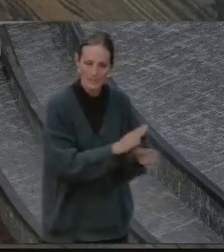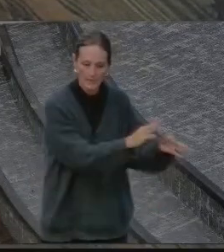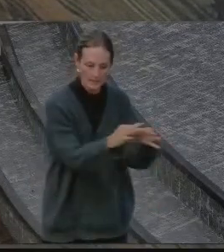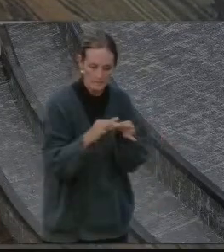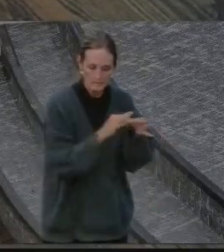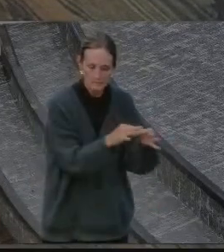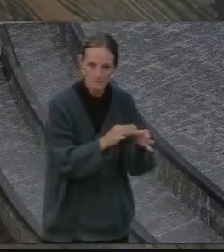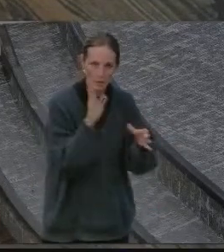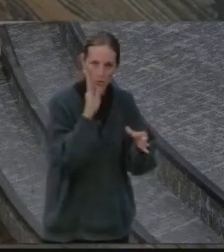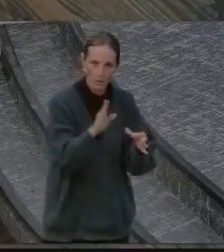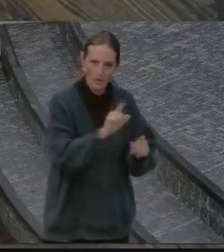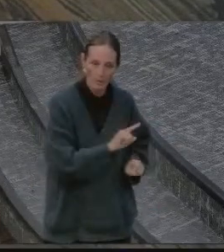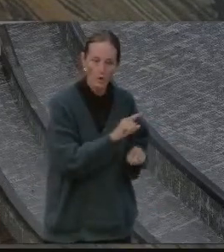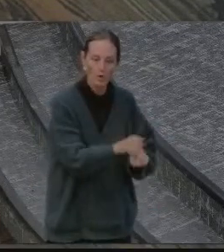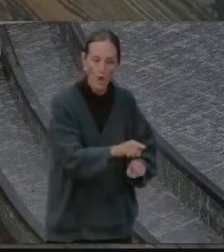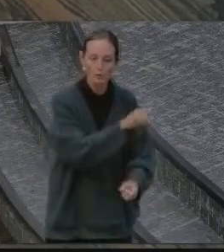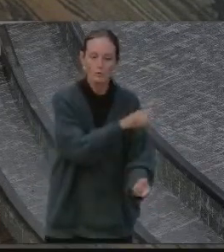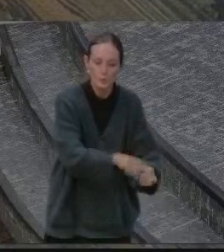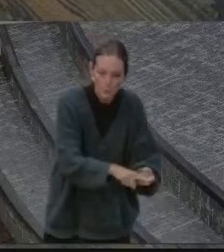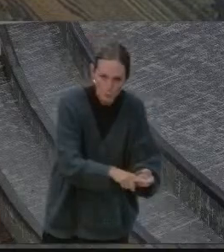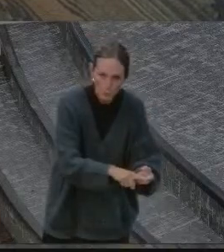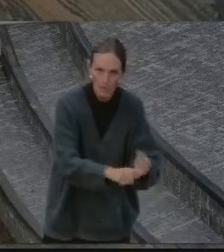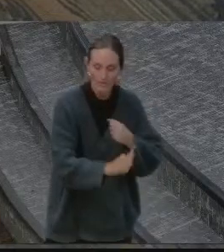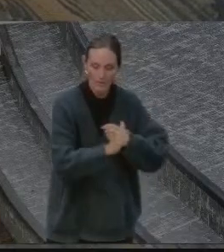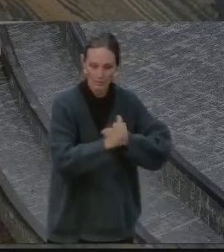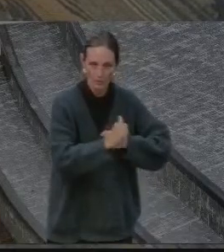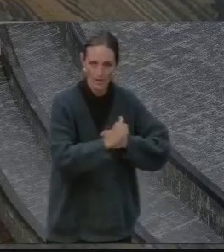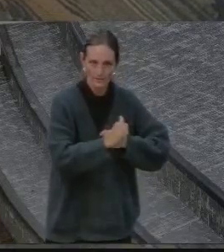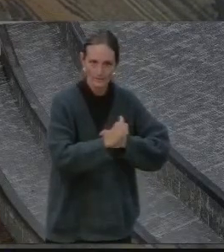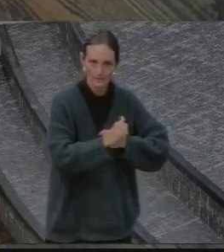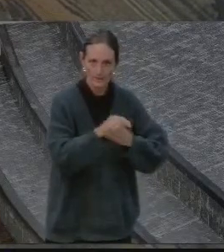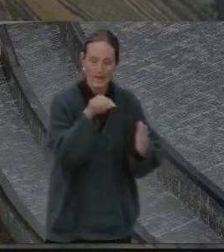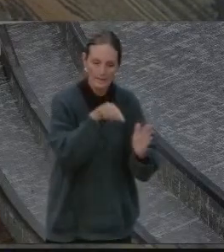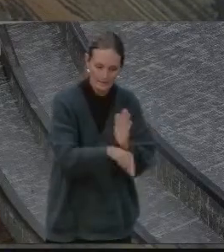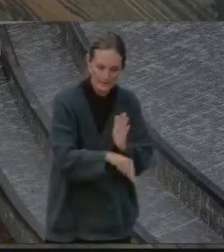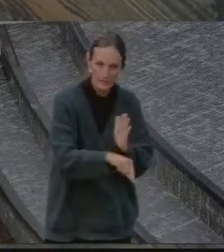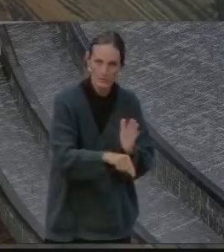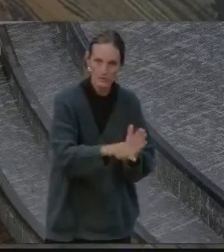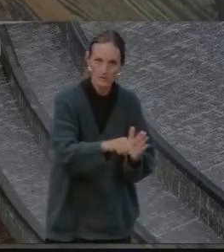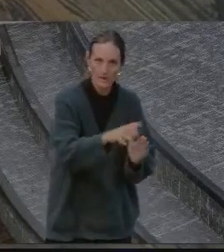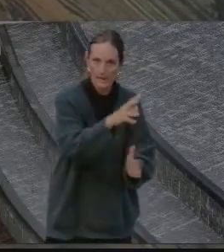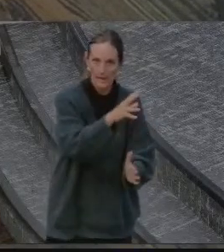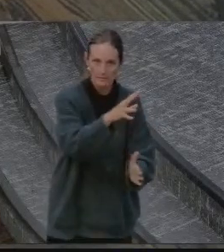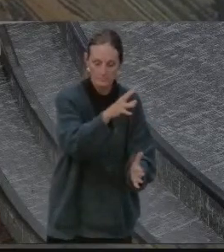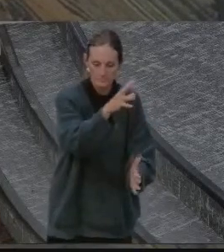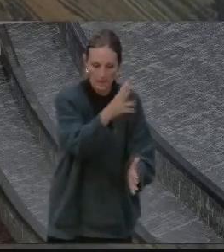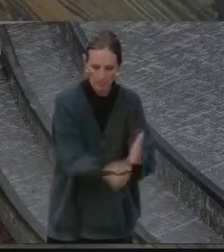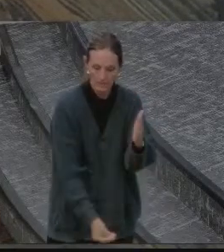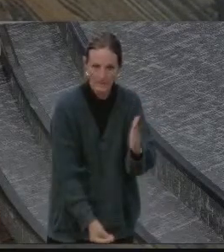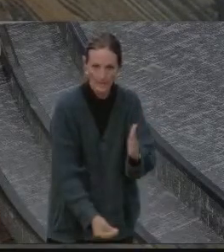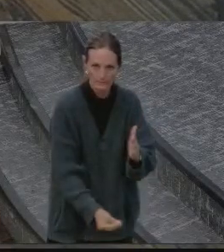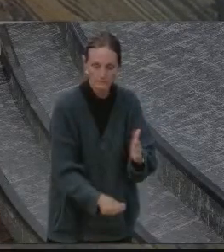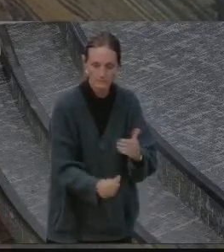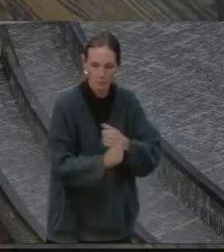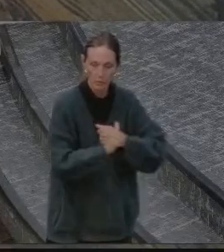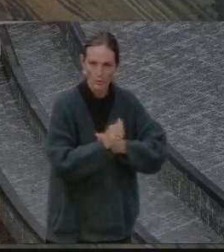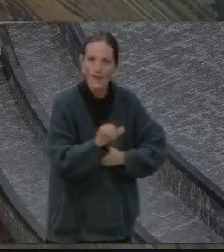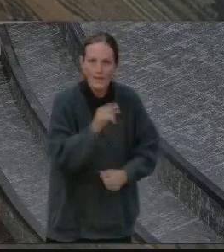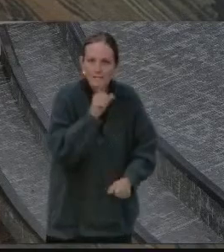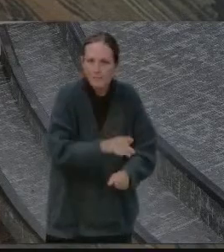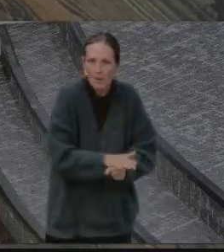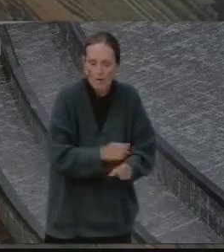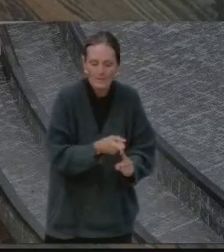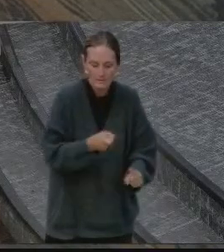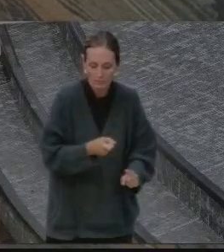threat and eliminate and kill the threat, hands down. It's just the way it is. And that's a promise from all of